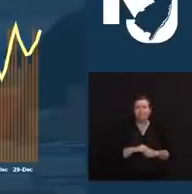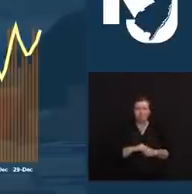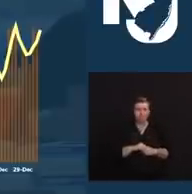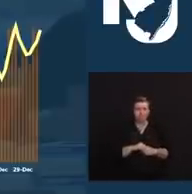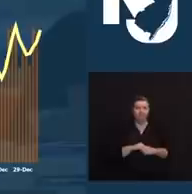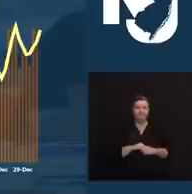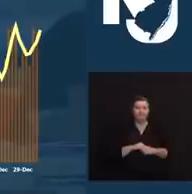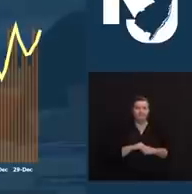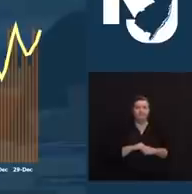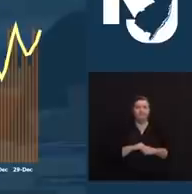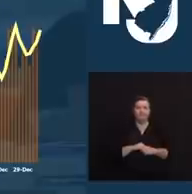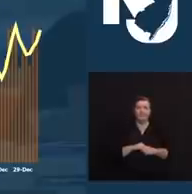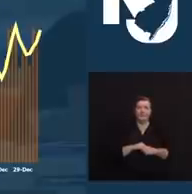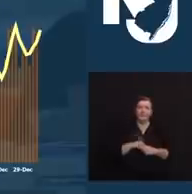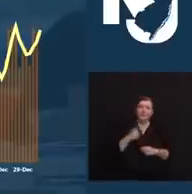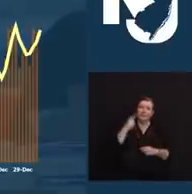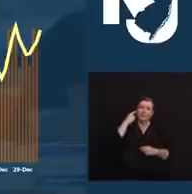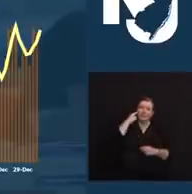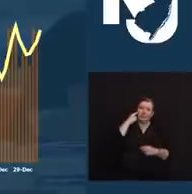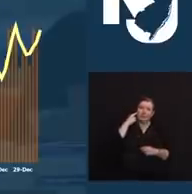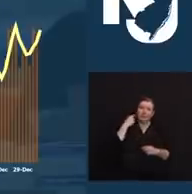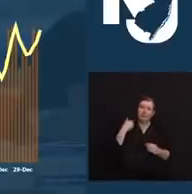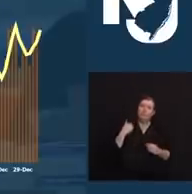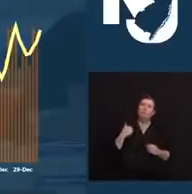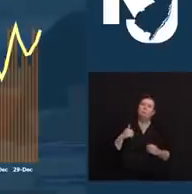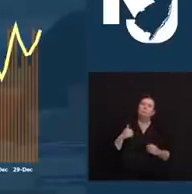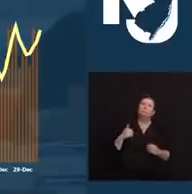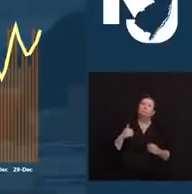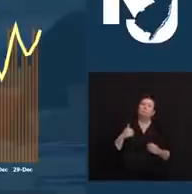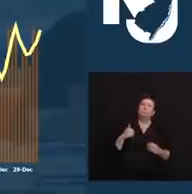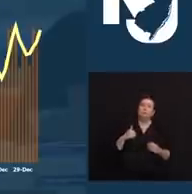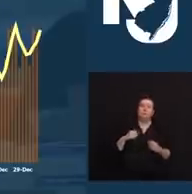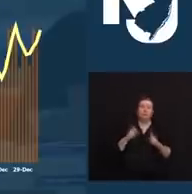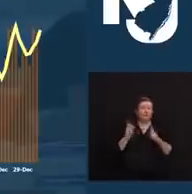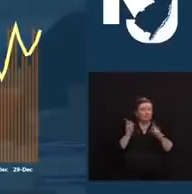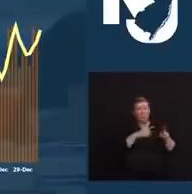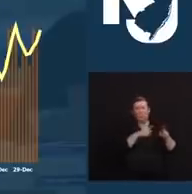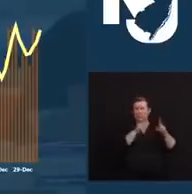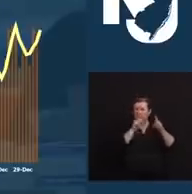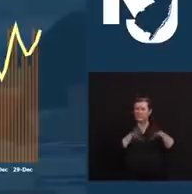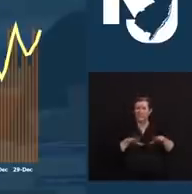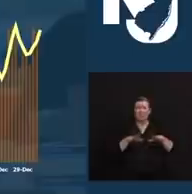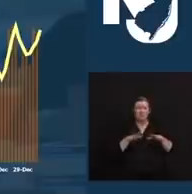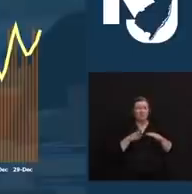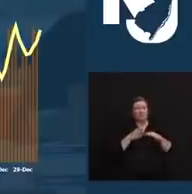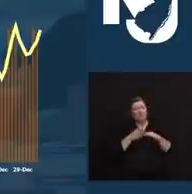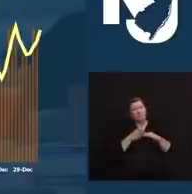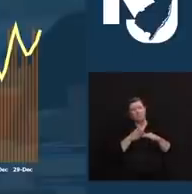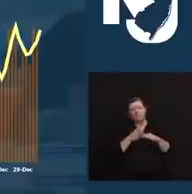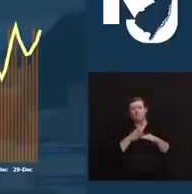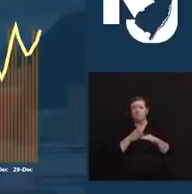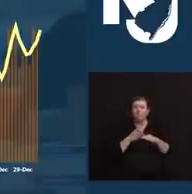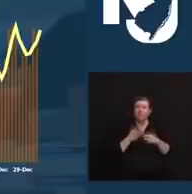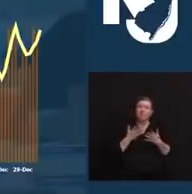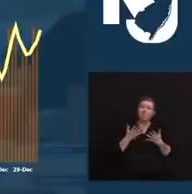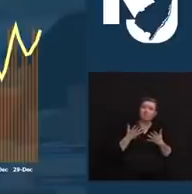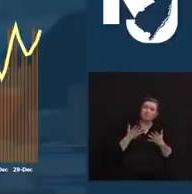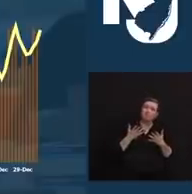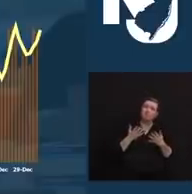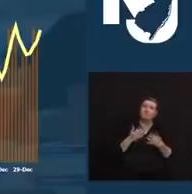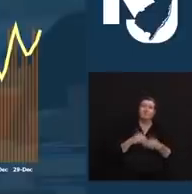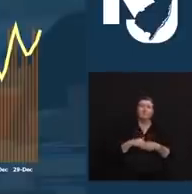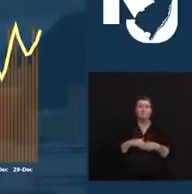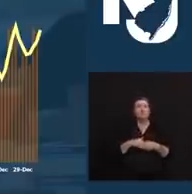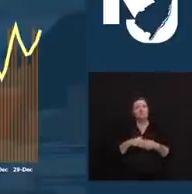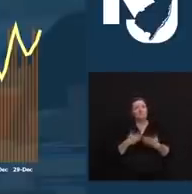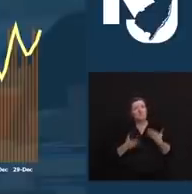mouth, but I think we continue to think if you're going out getting tested the day after New Year's, you're probably more likely than not to have a symptom